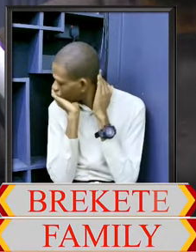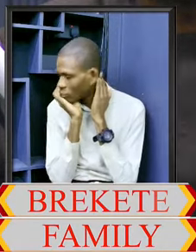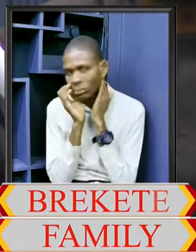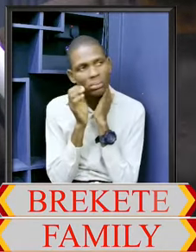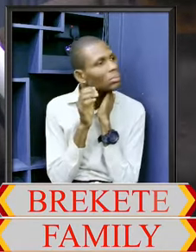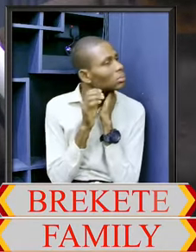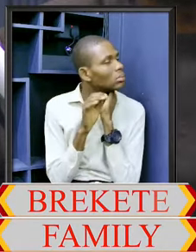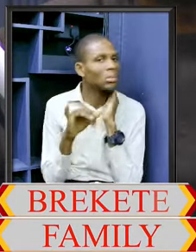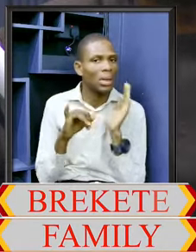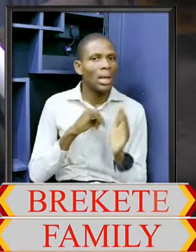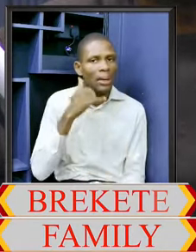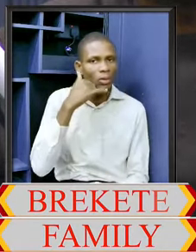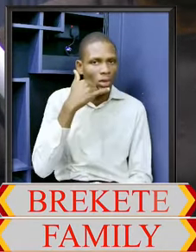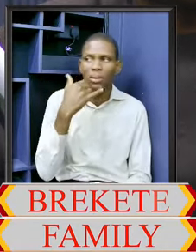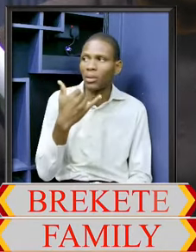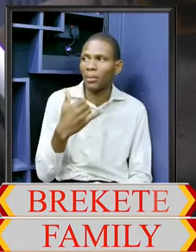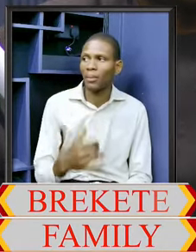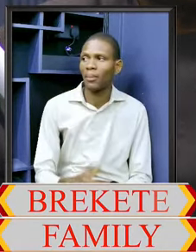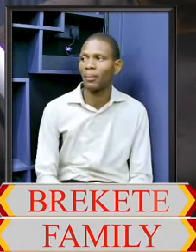Nahima de call so.